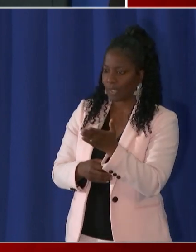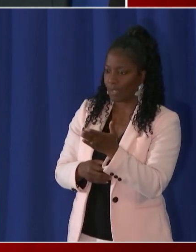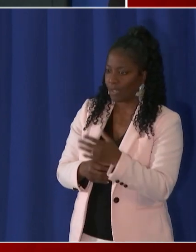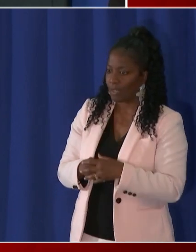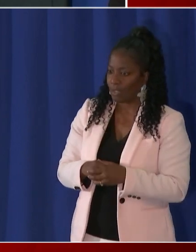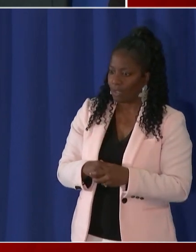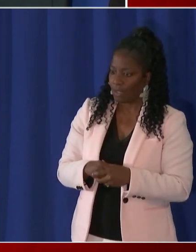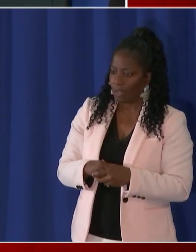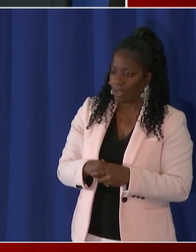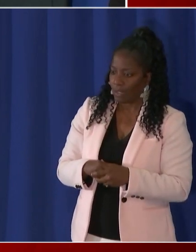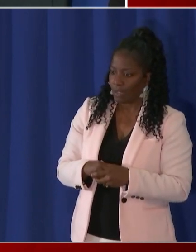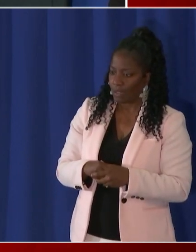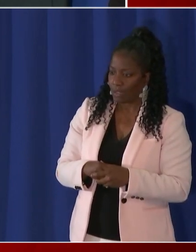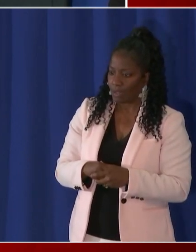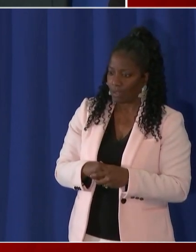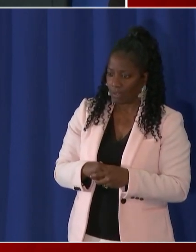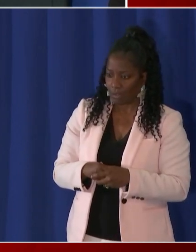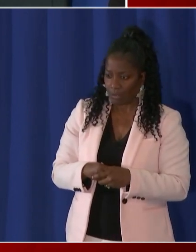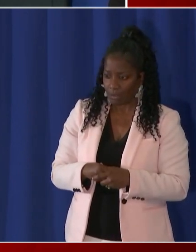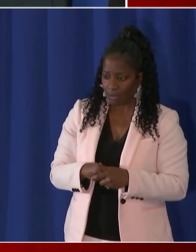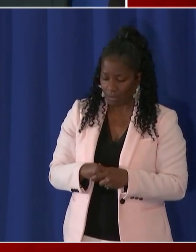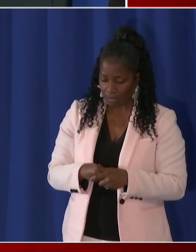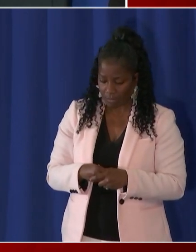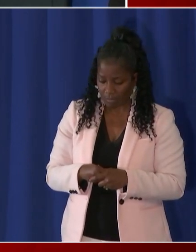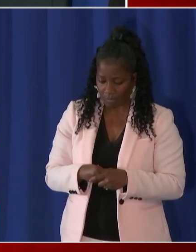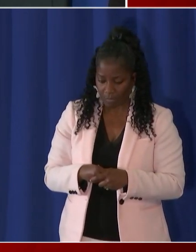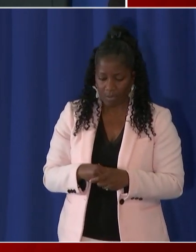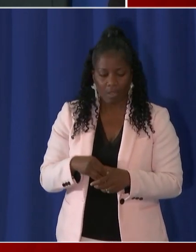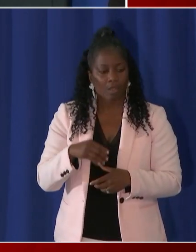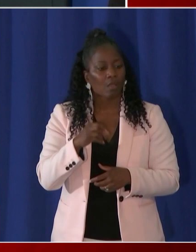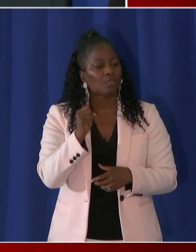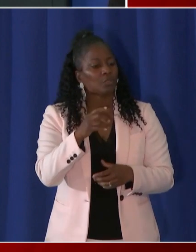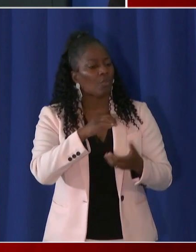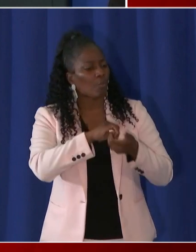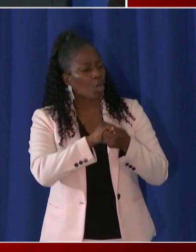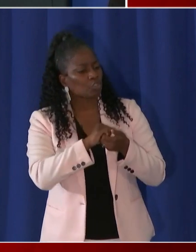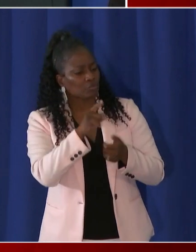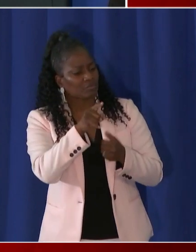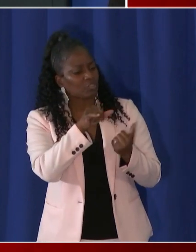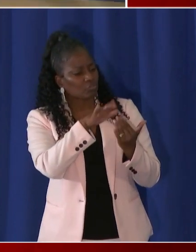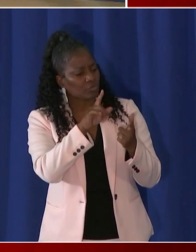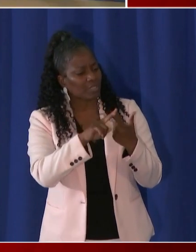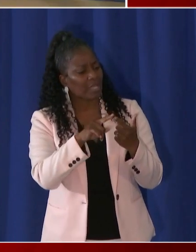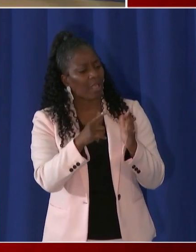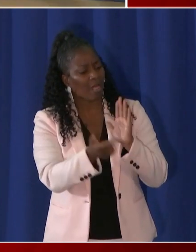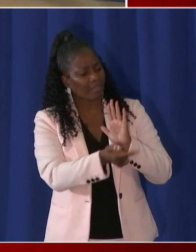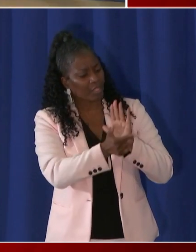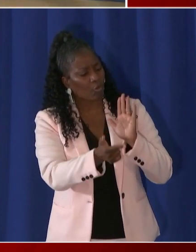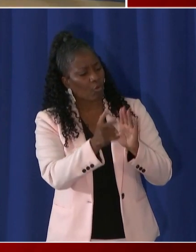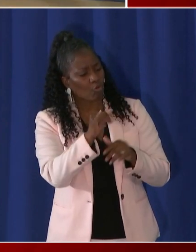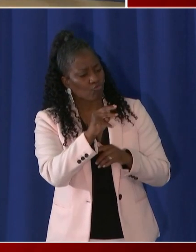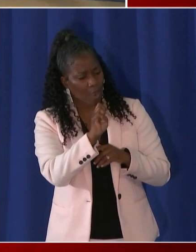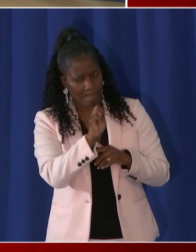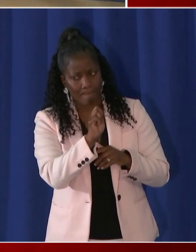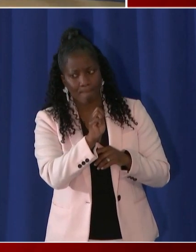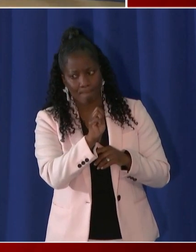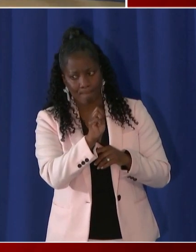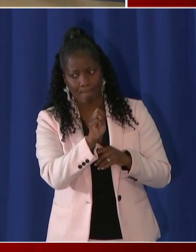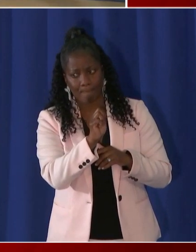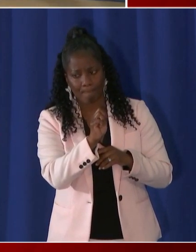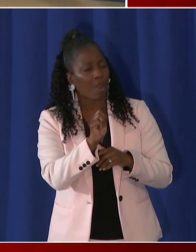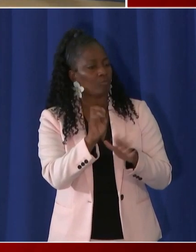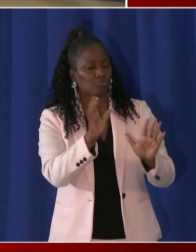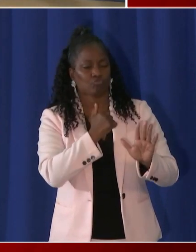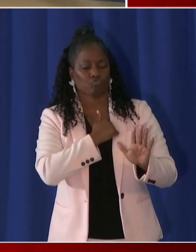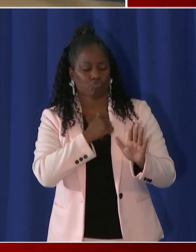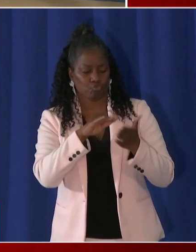Stephanie? Thank you. All right, so the partnership today, it appears to address the illegal crimes illegal